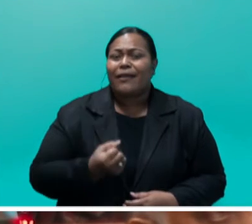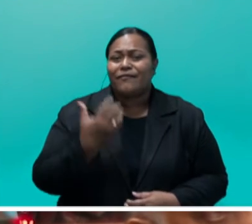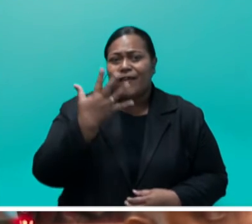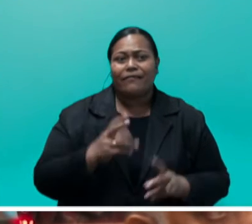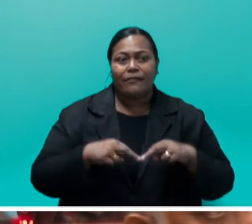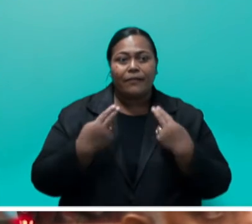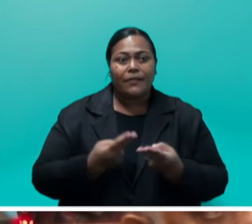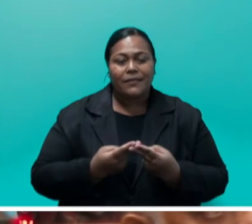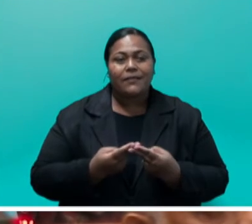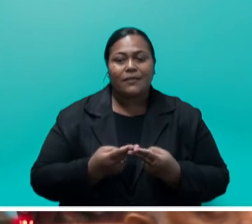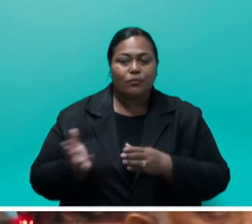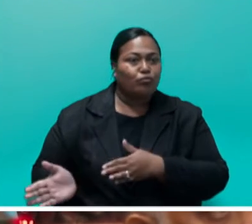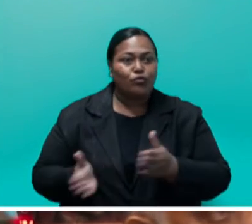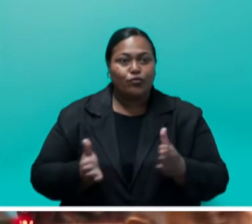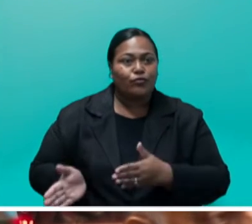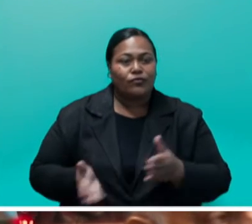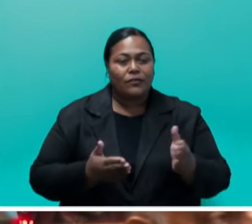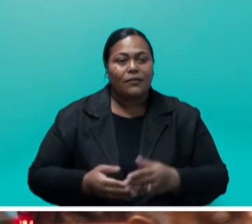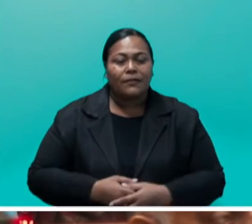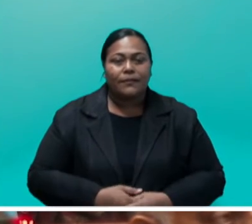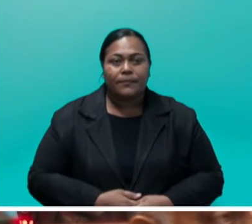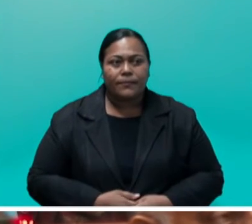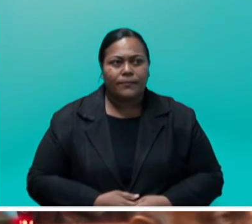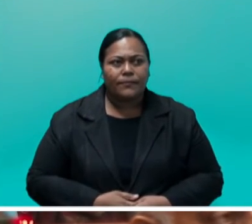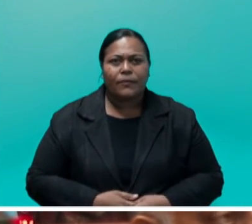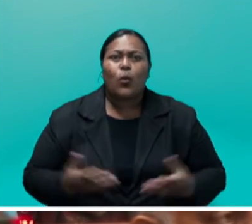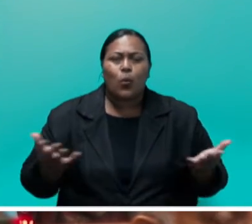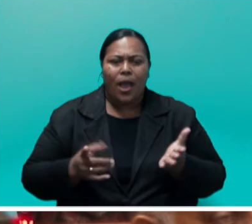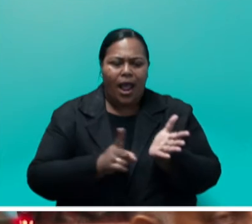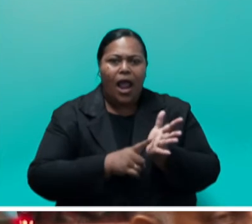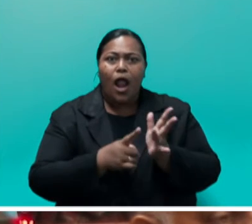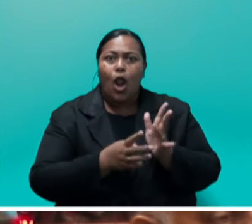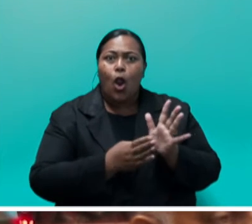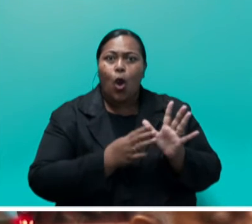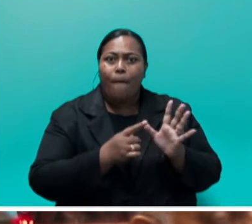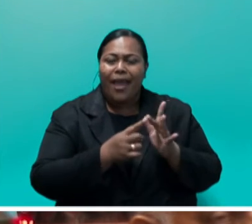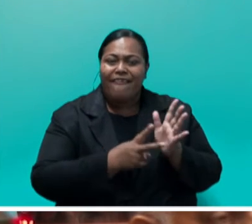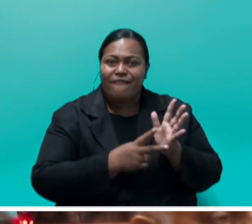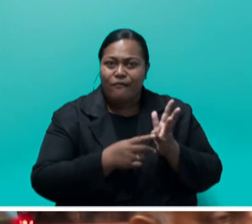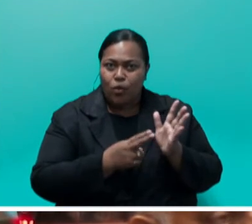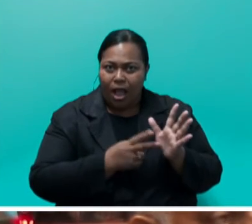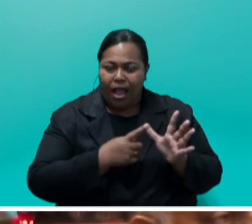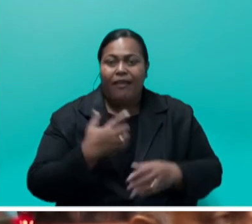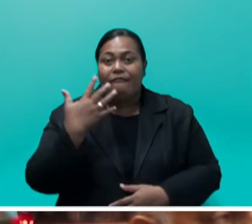families relocated to Lomaivuna and 5 were relocated to Waindina.